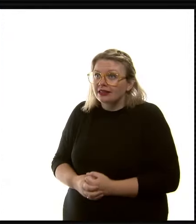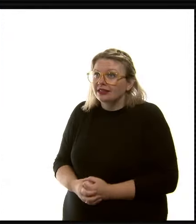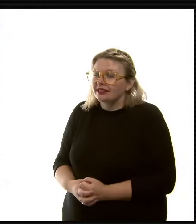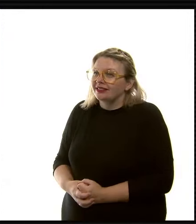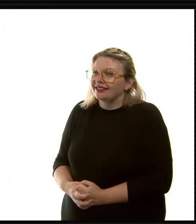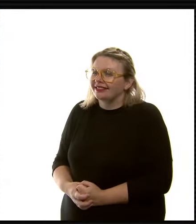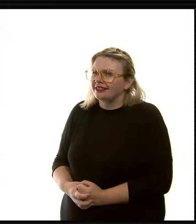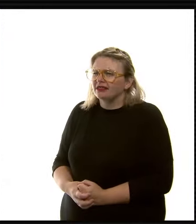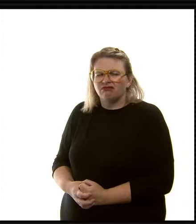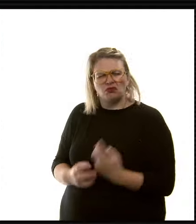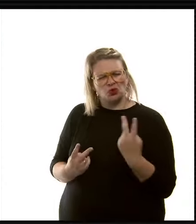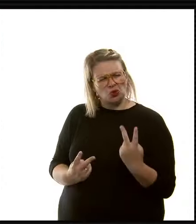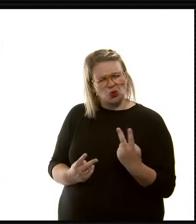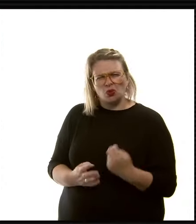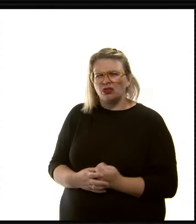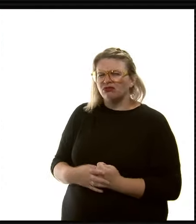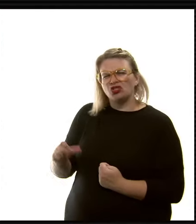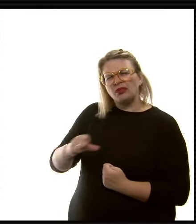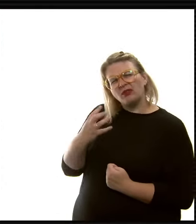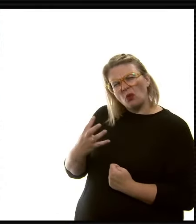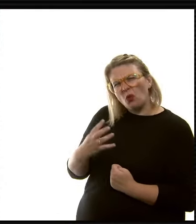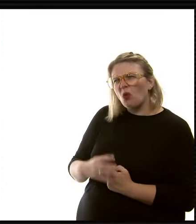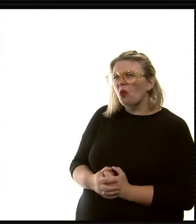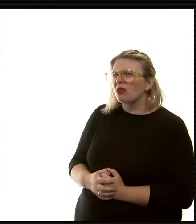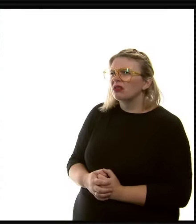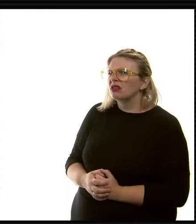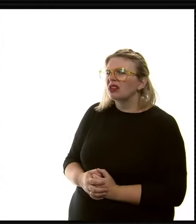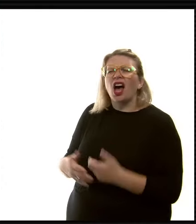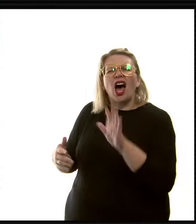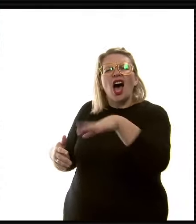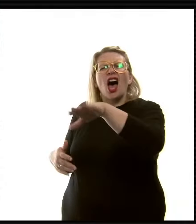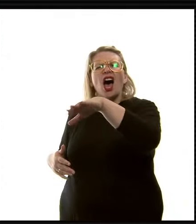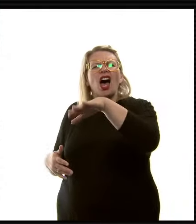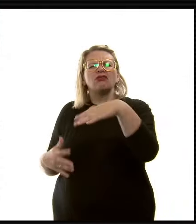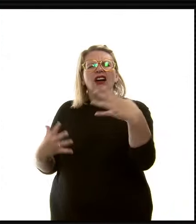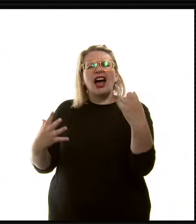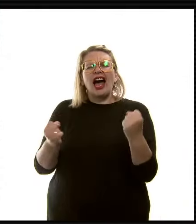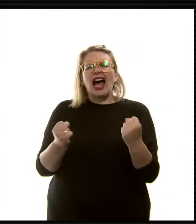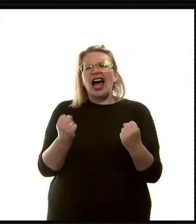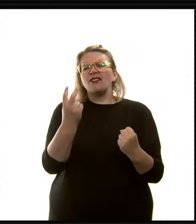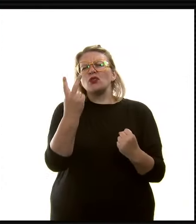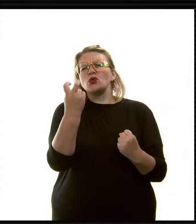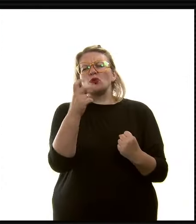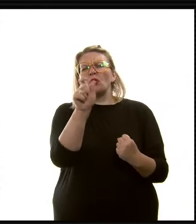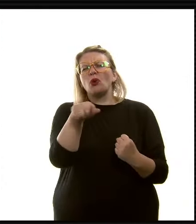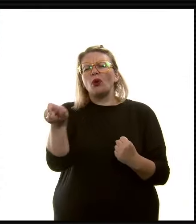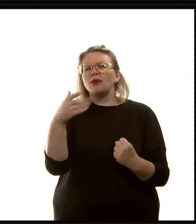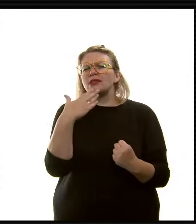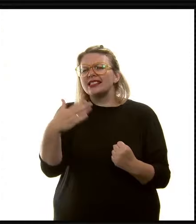have 2. I only see 2. No, there should be 4. Could we get Kat's 2 missing pieces?